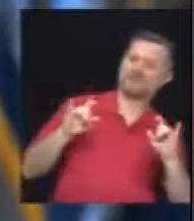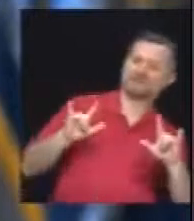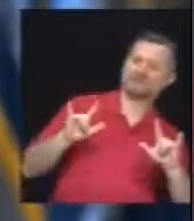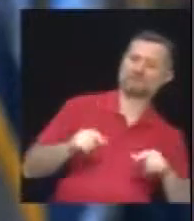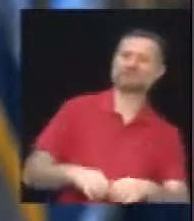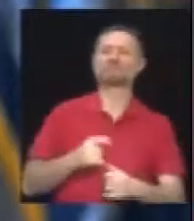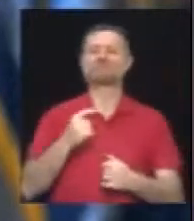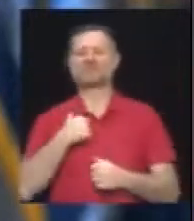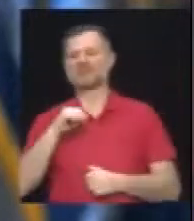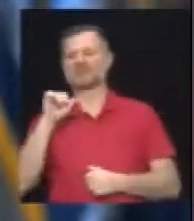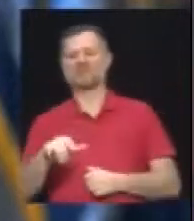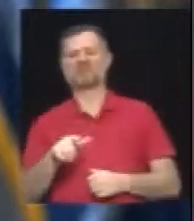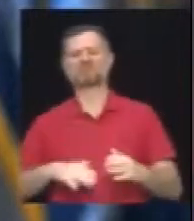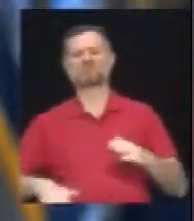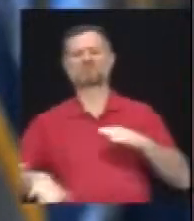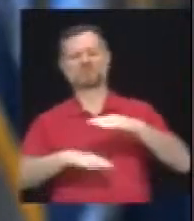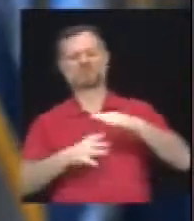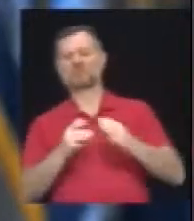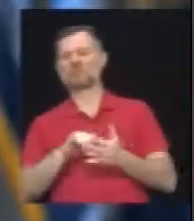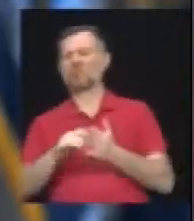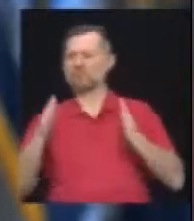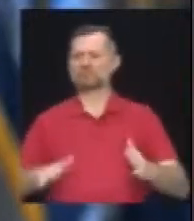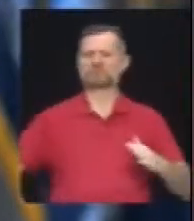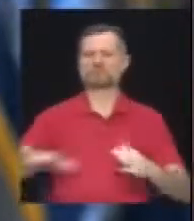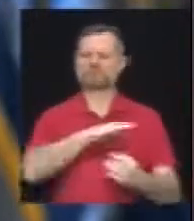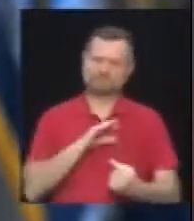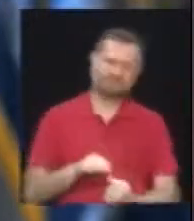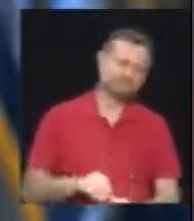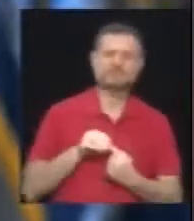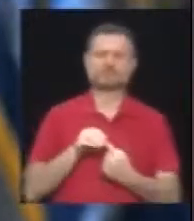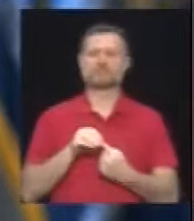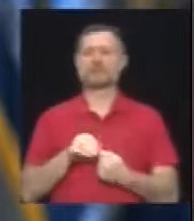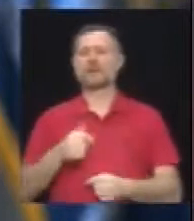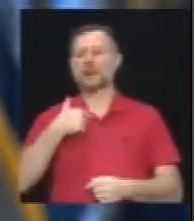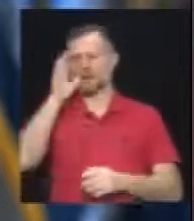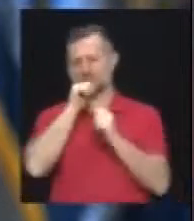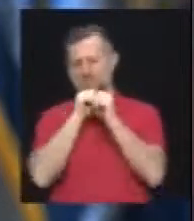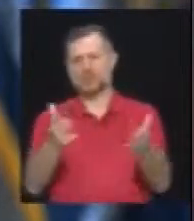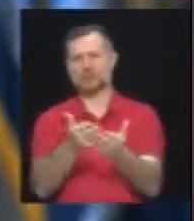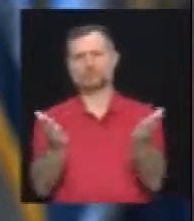of what makes New Yorkers so special. God bless you.